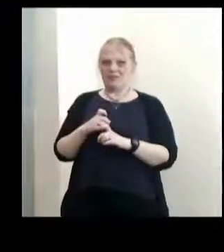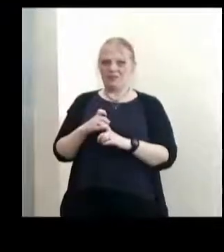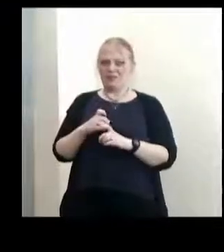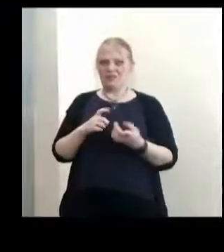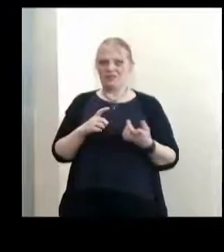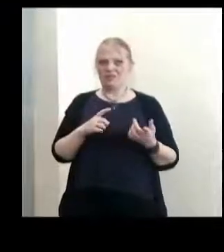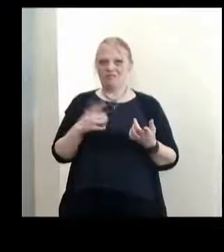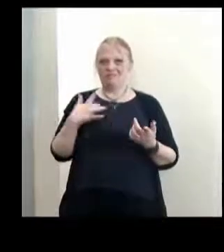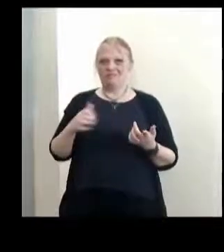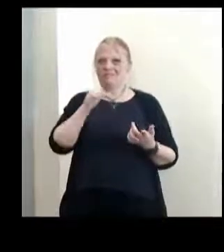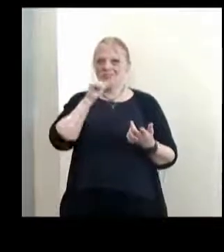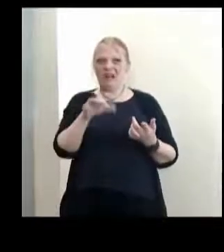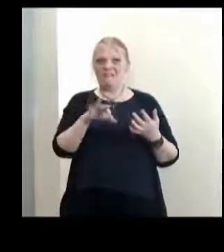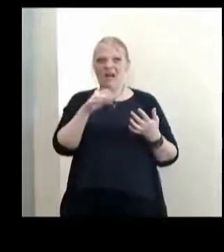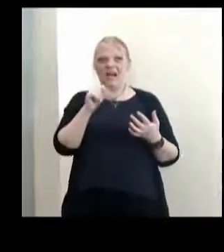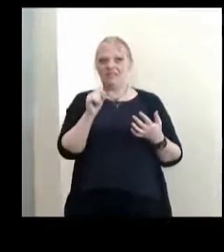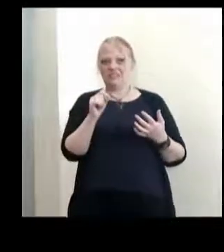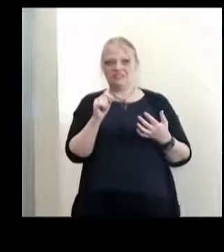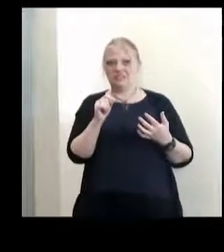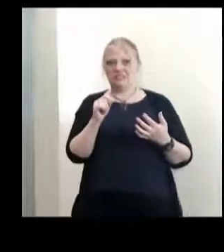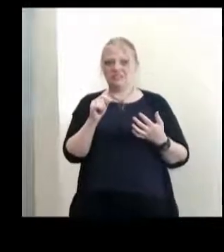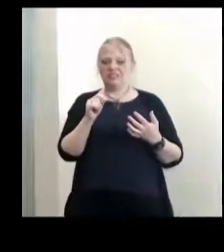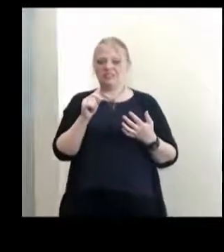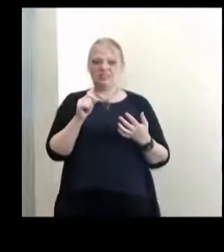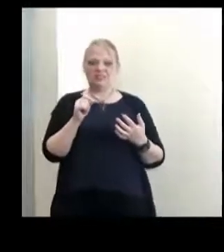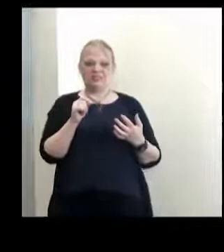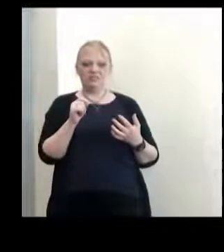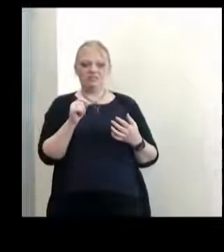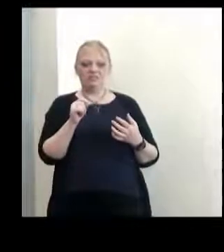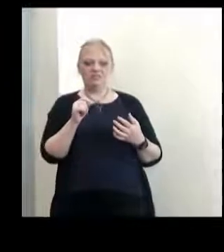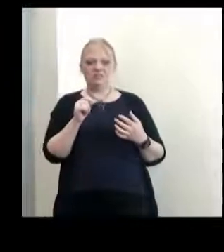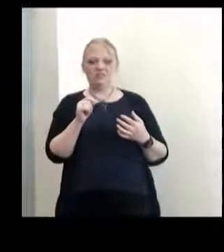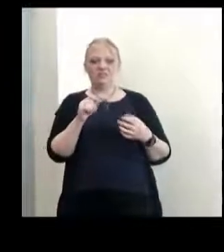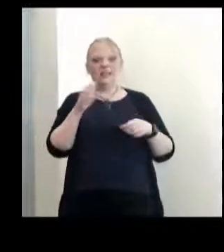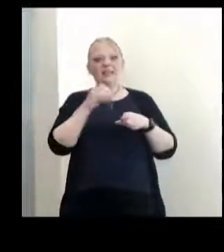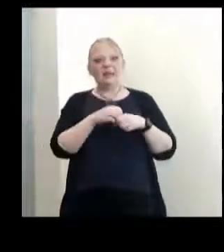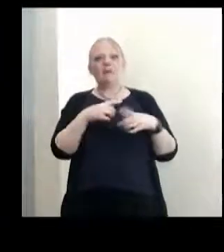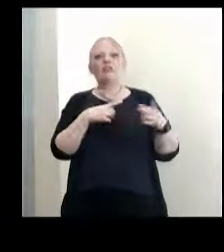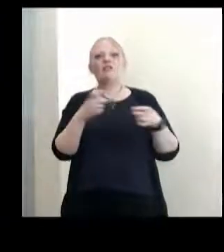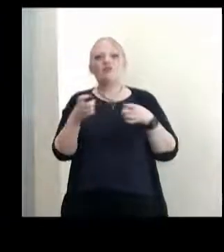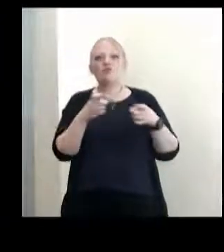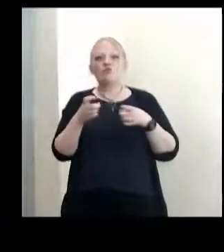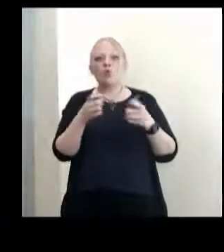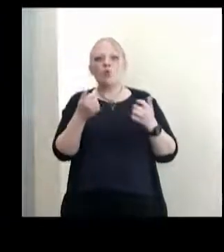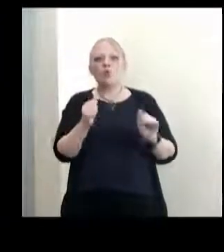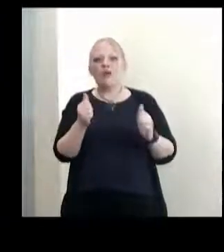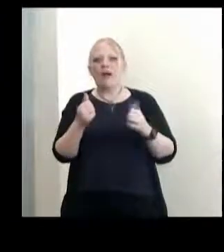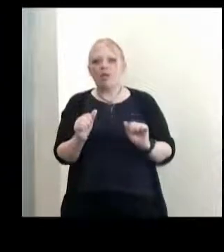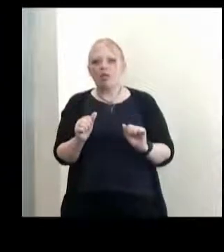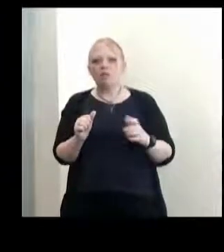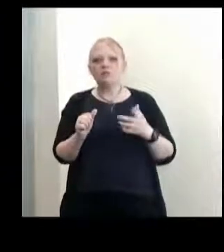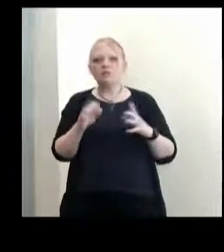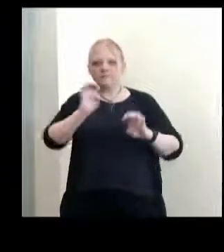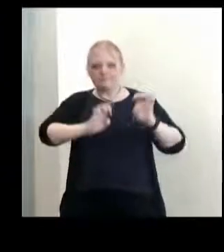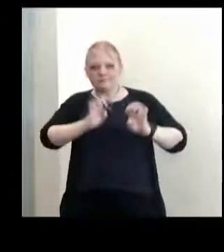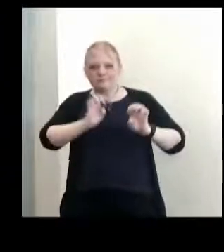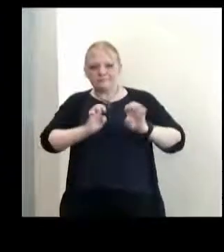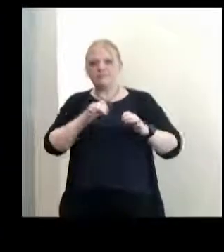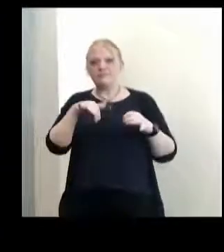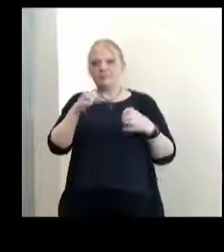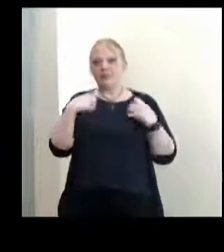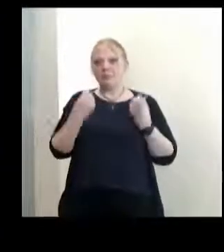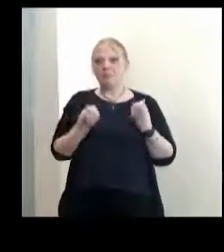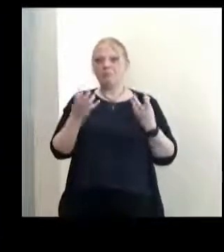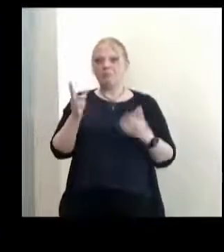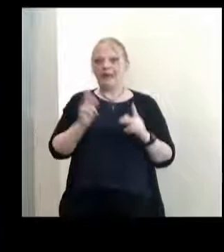it as a complication in the randomized controlled trials because although they had many, many people